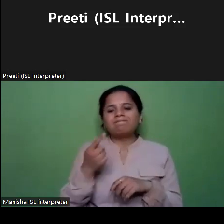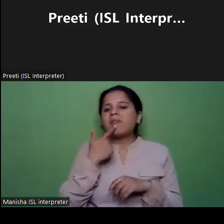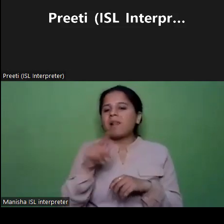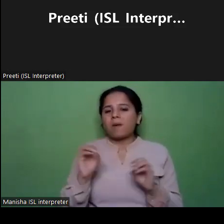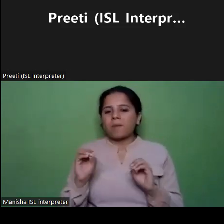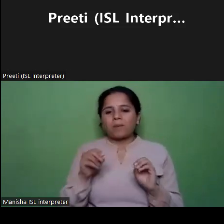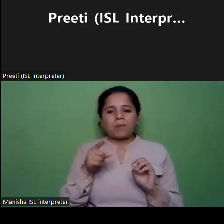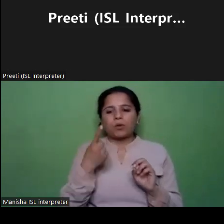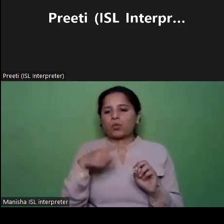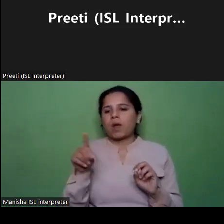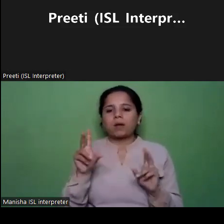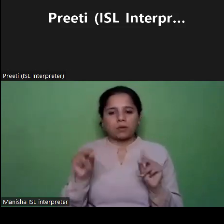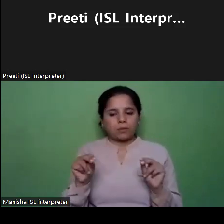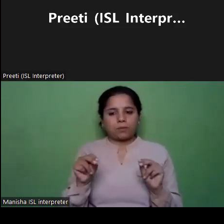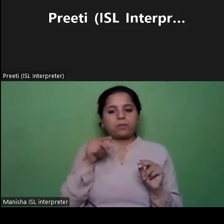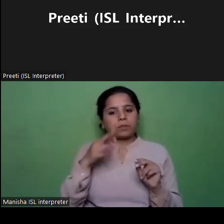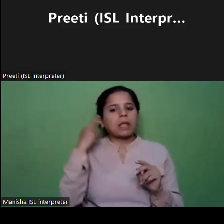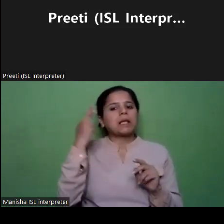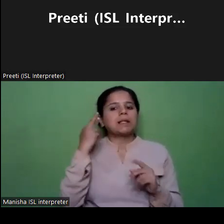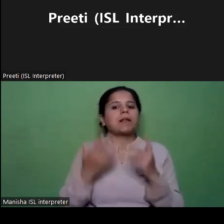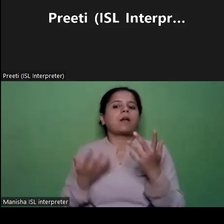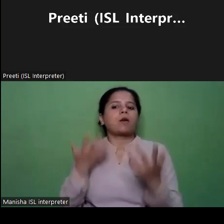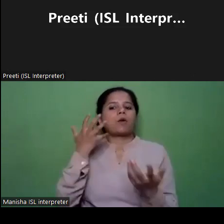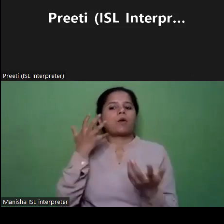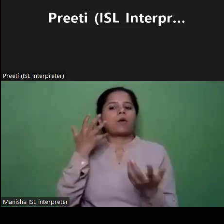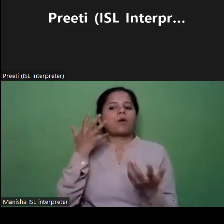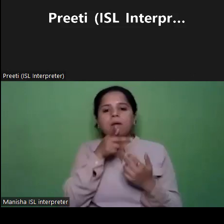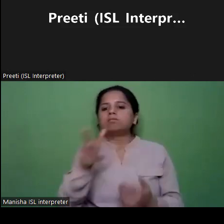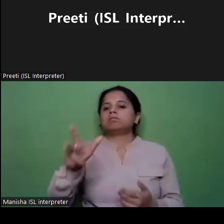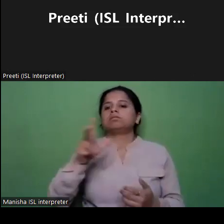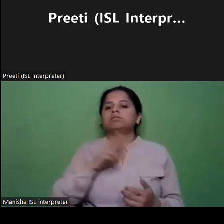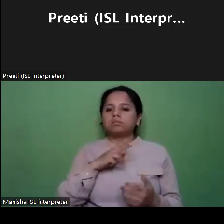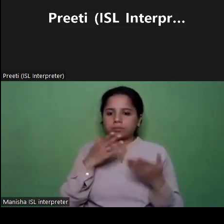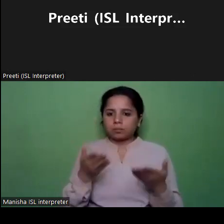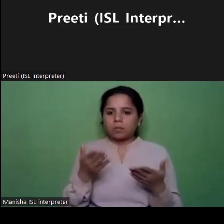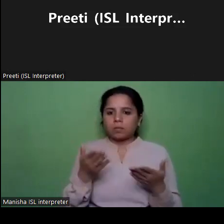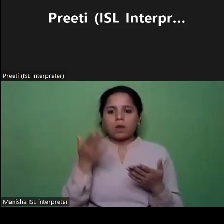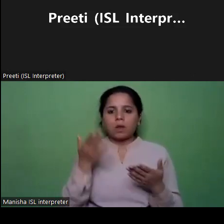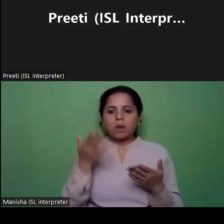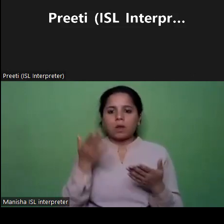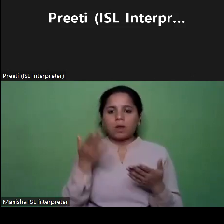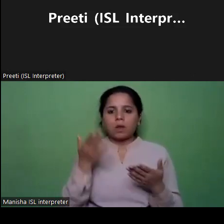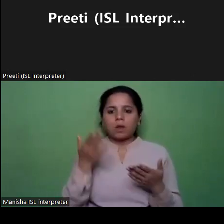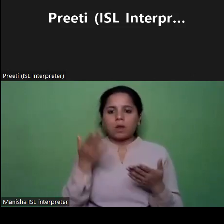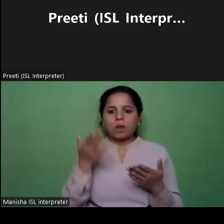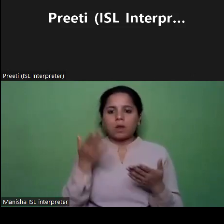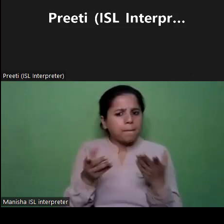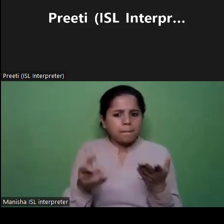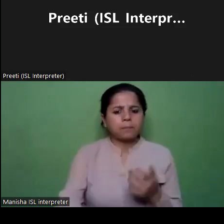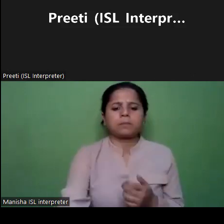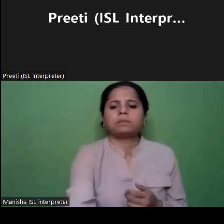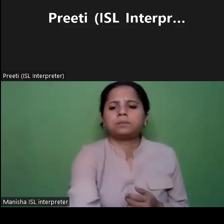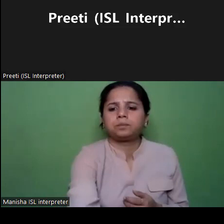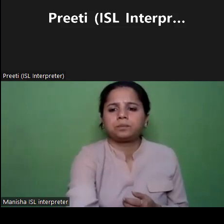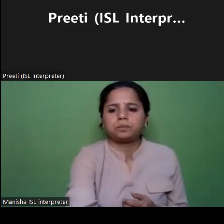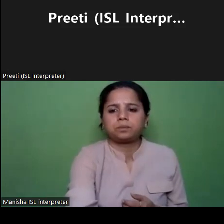And that is what reasonable accommodation tries to tell us. That why did you do so? I ask you